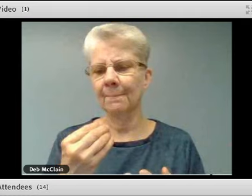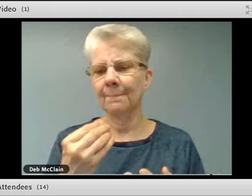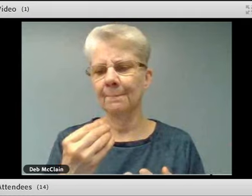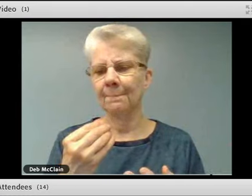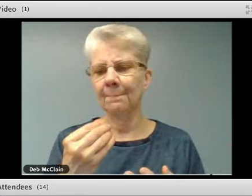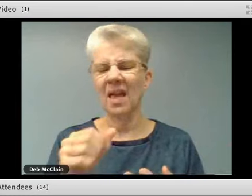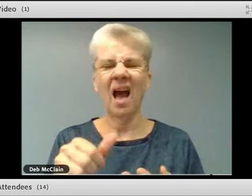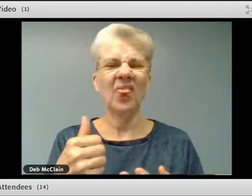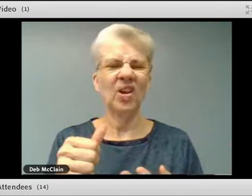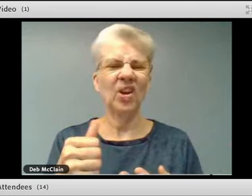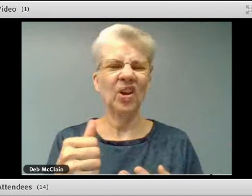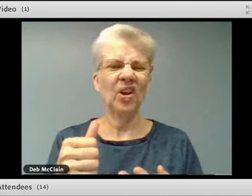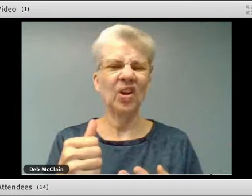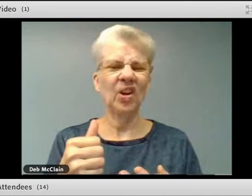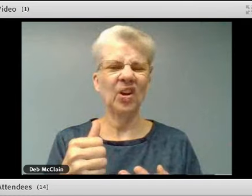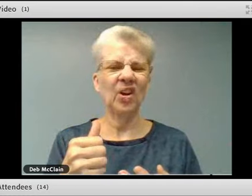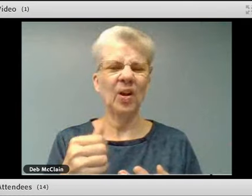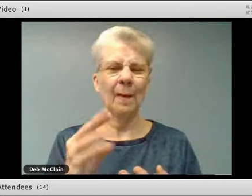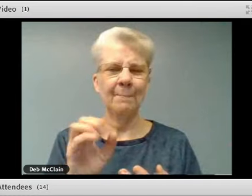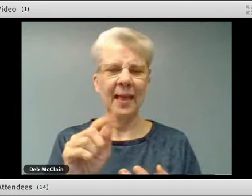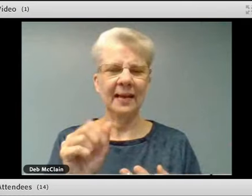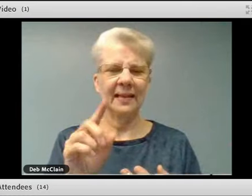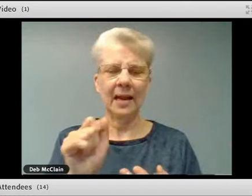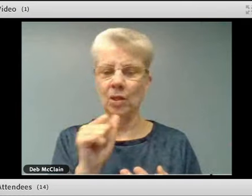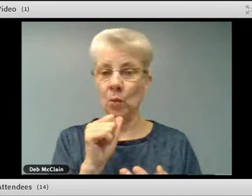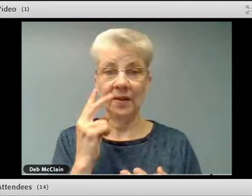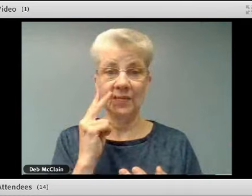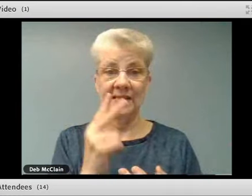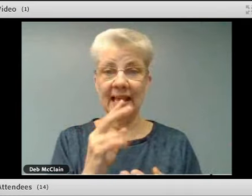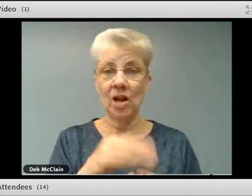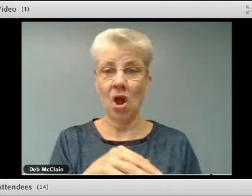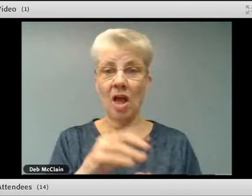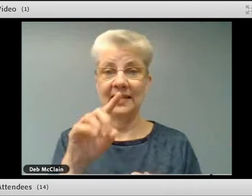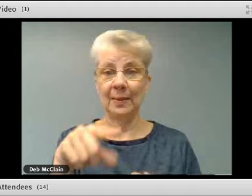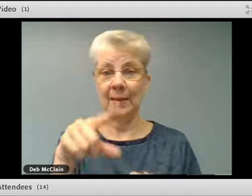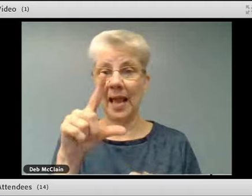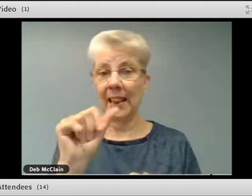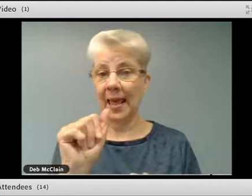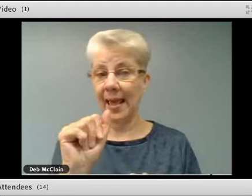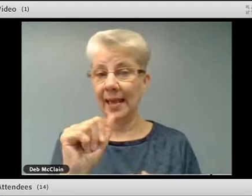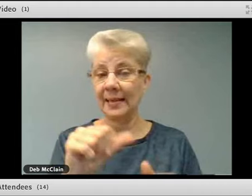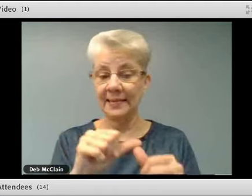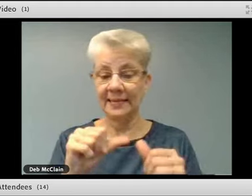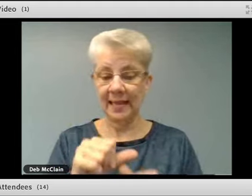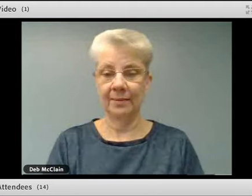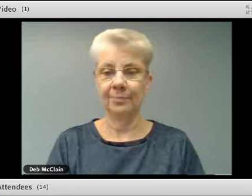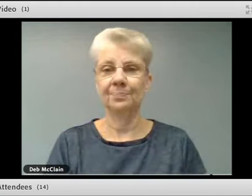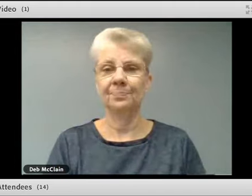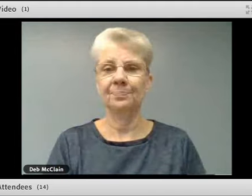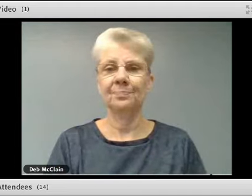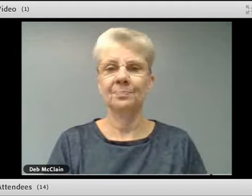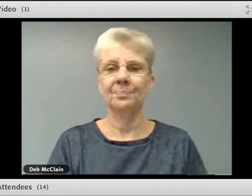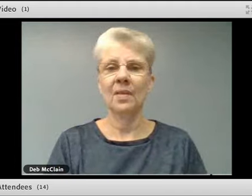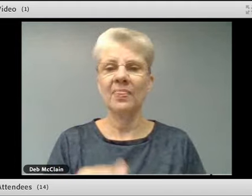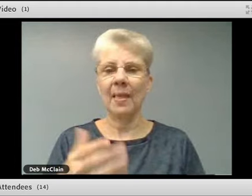other additional metadata that you wouldn't have seen on the DPLA site, but could provide additional context for